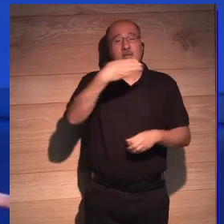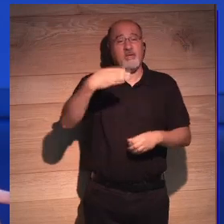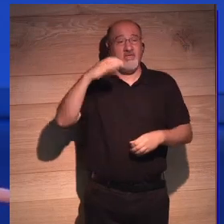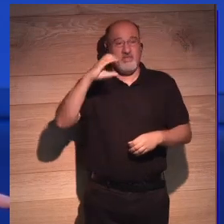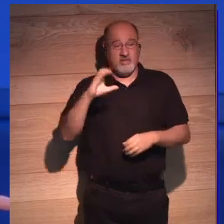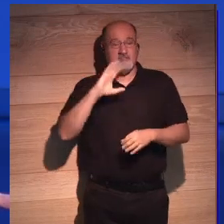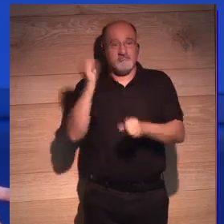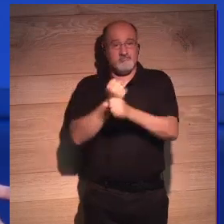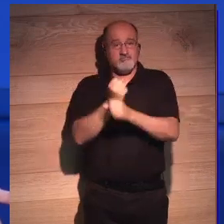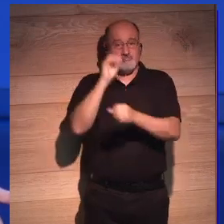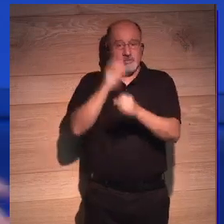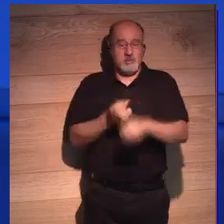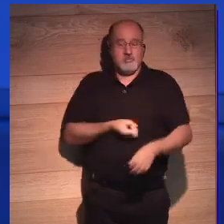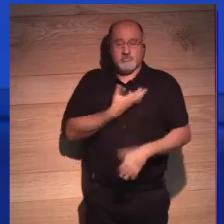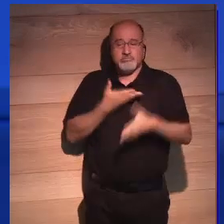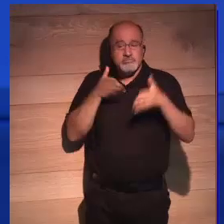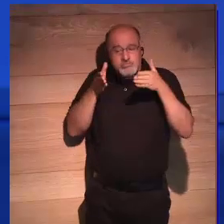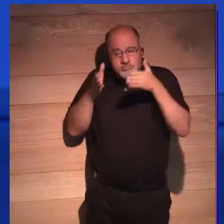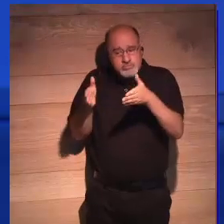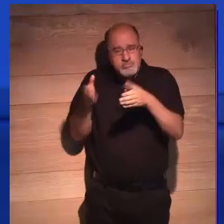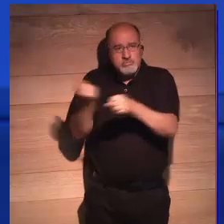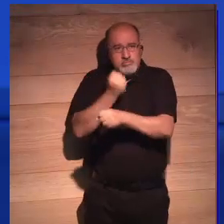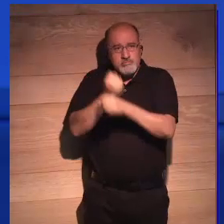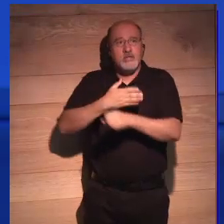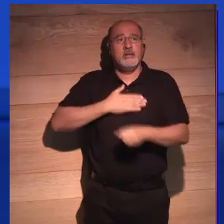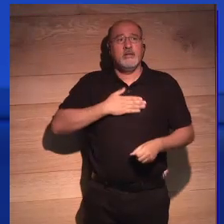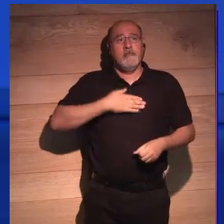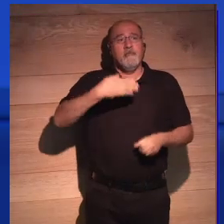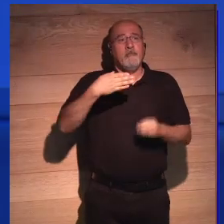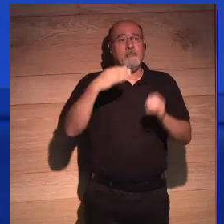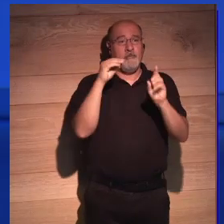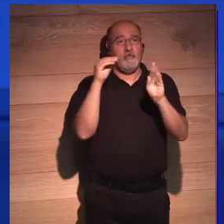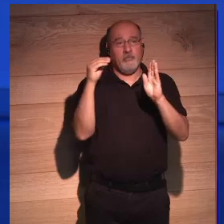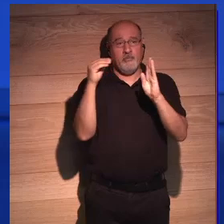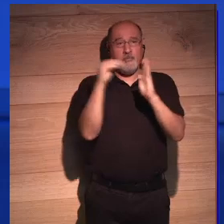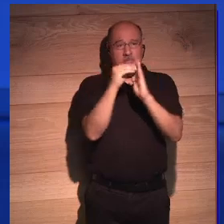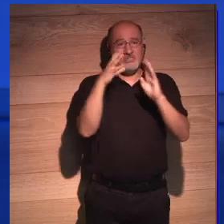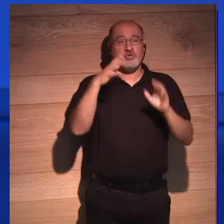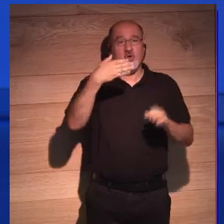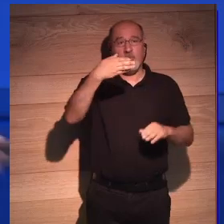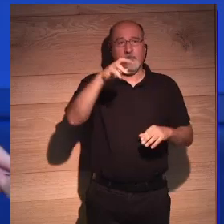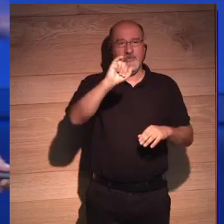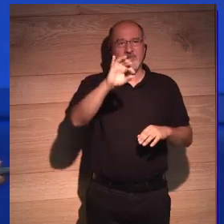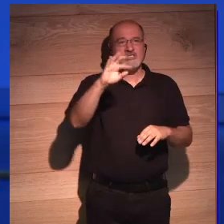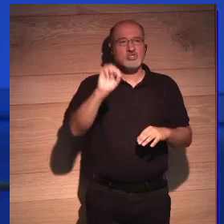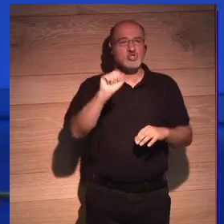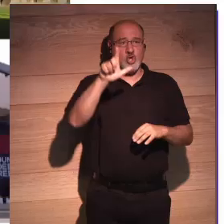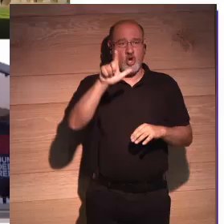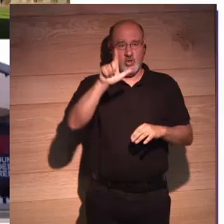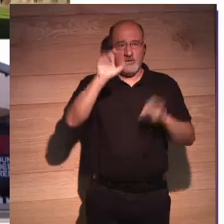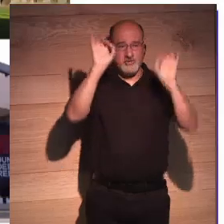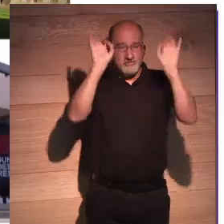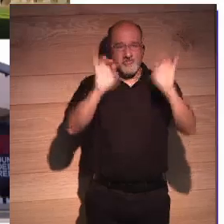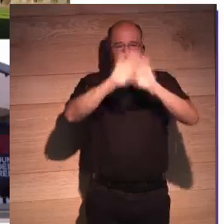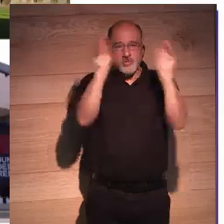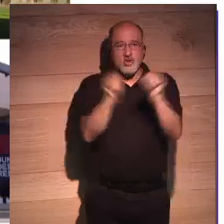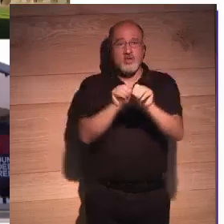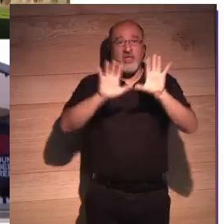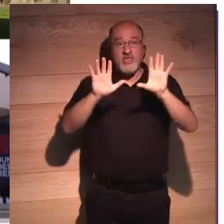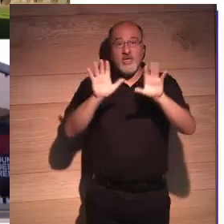Bristol, and we went to several different, in fact about 10 different venues across the country. We worked